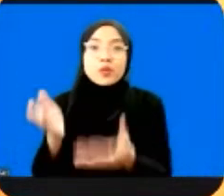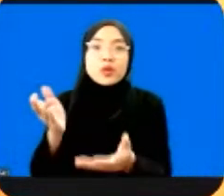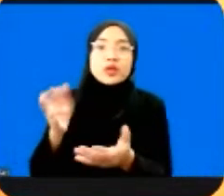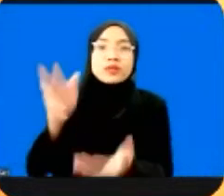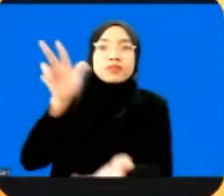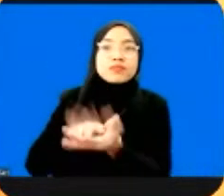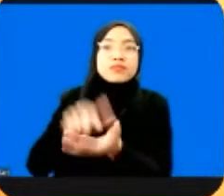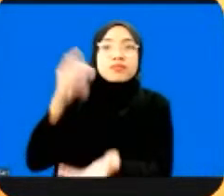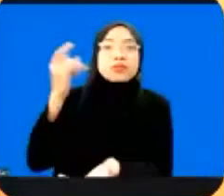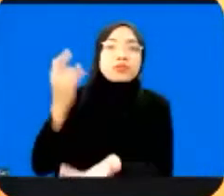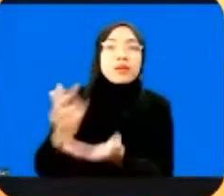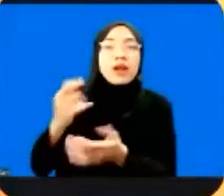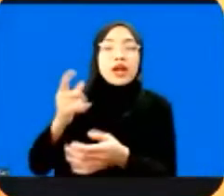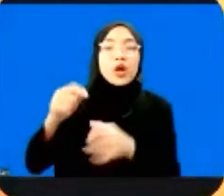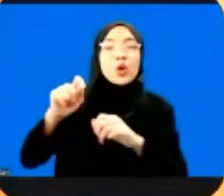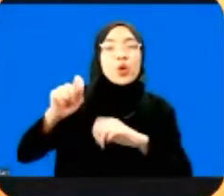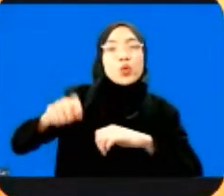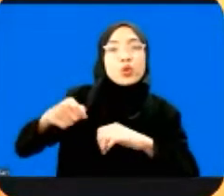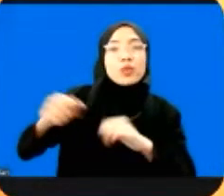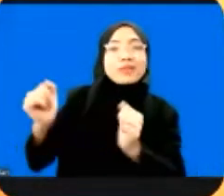disinformation.